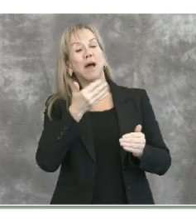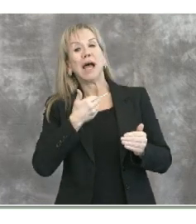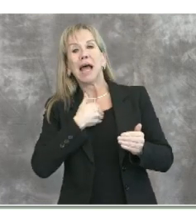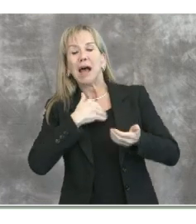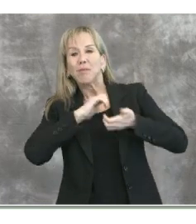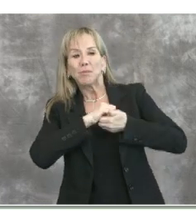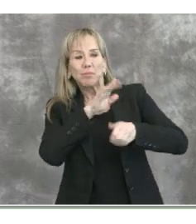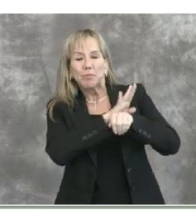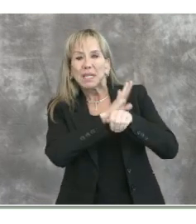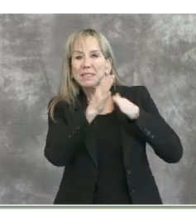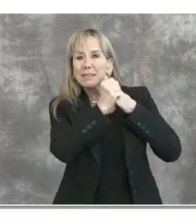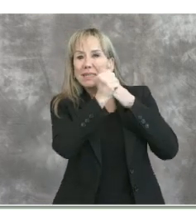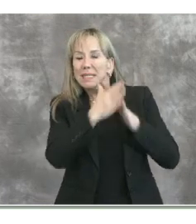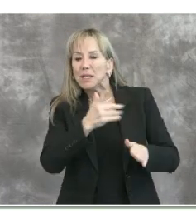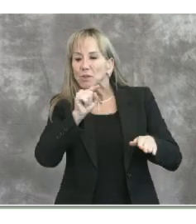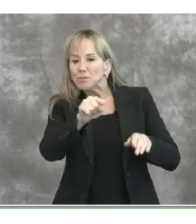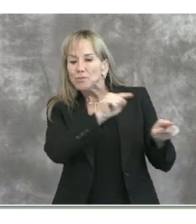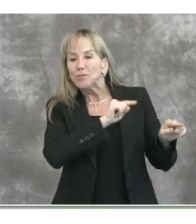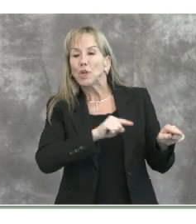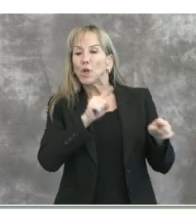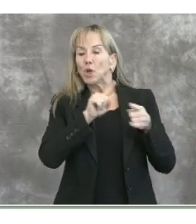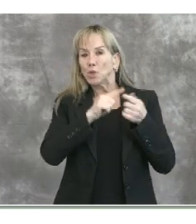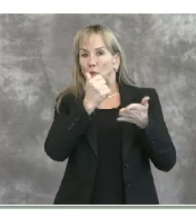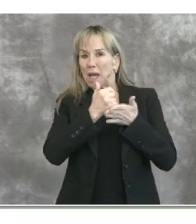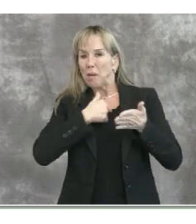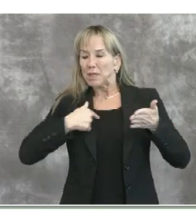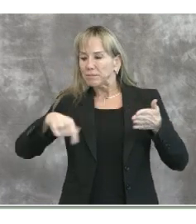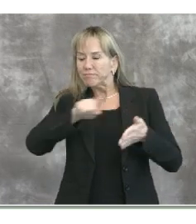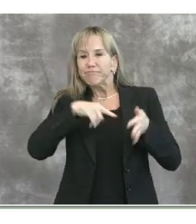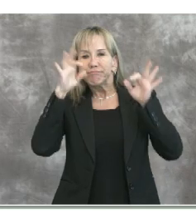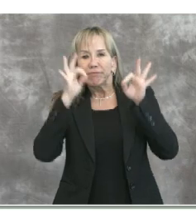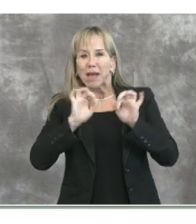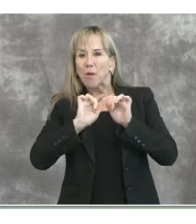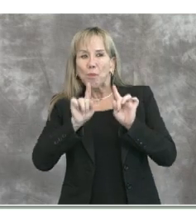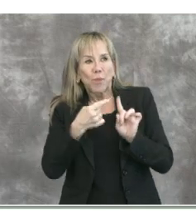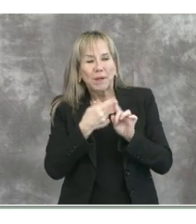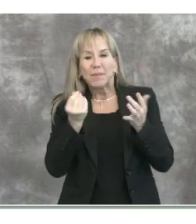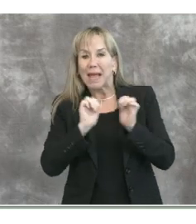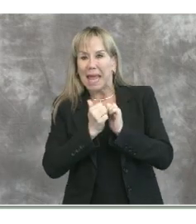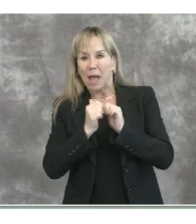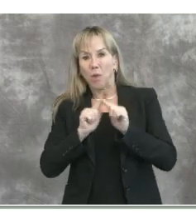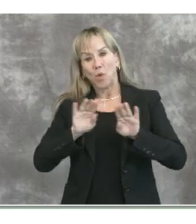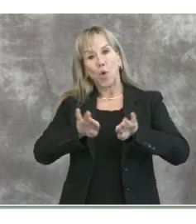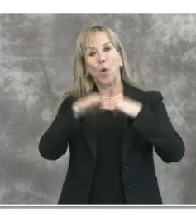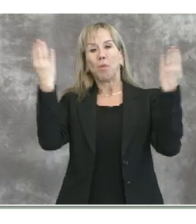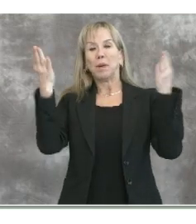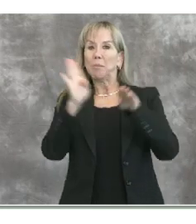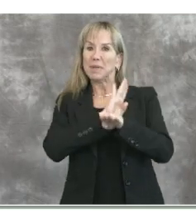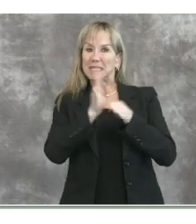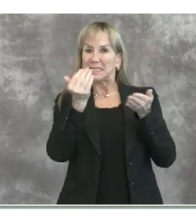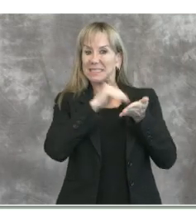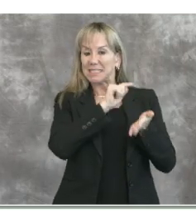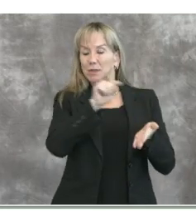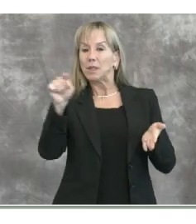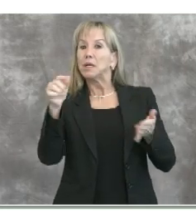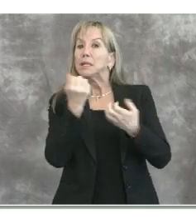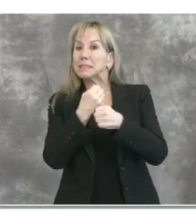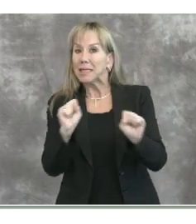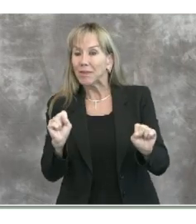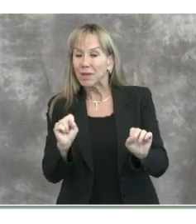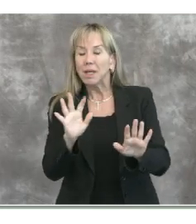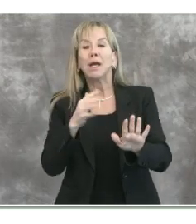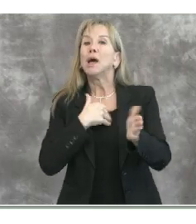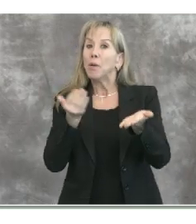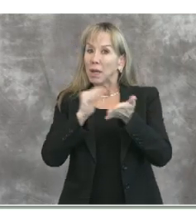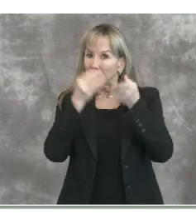and protocols for businesses to reopen safely. Now, let me emphasize, it's not going to happen all at